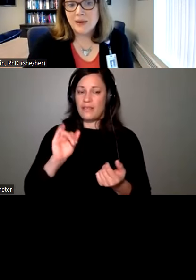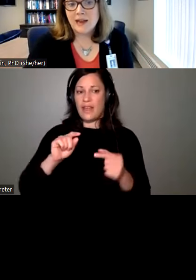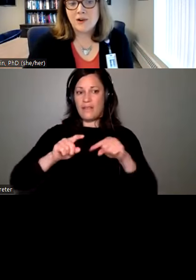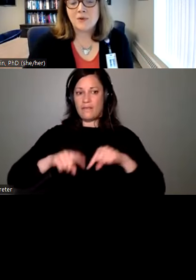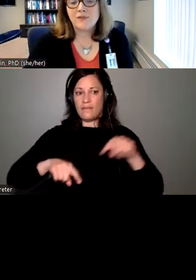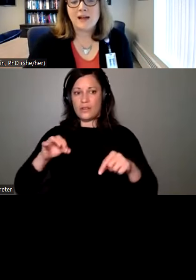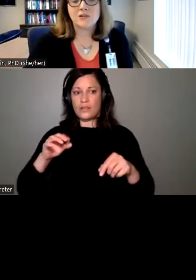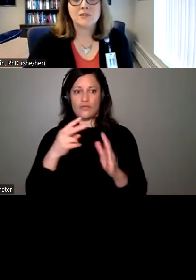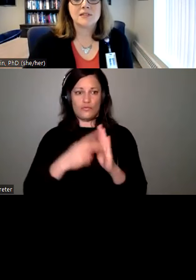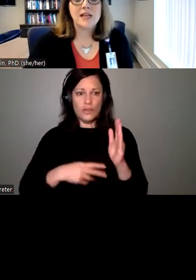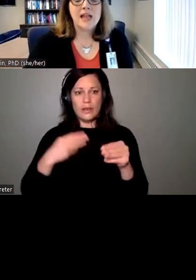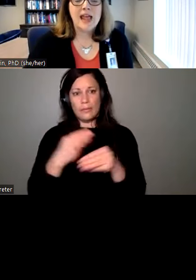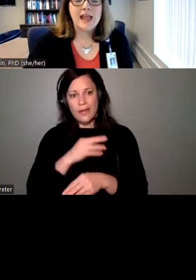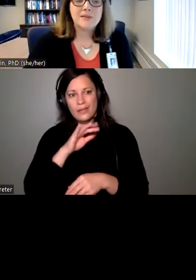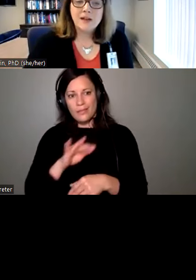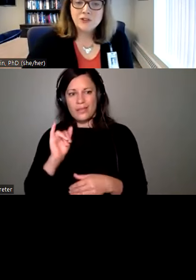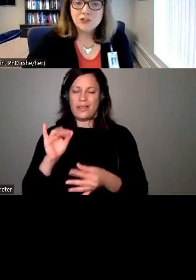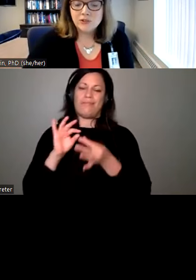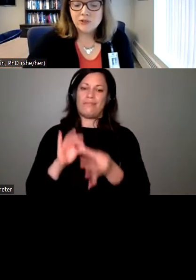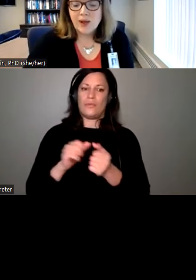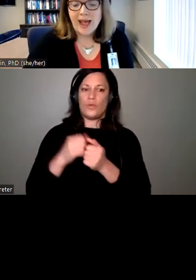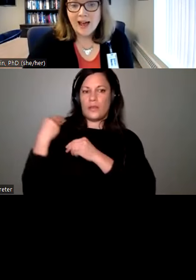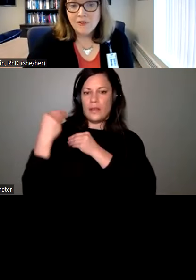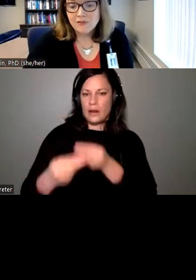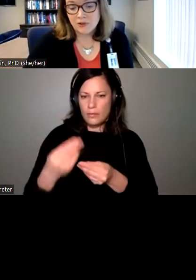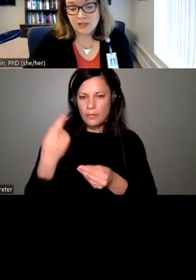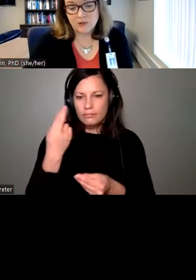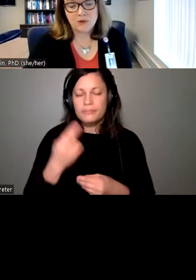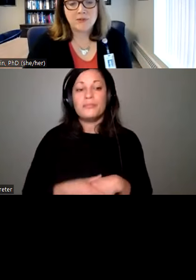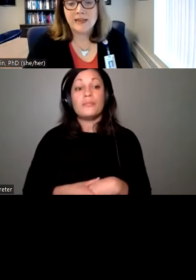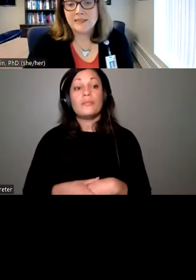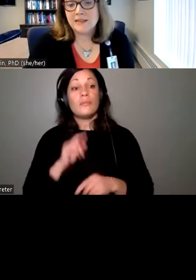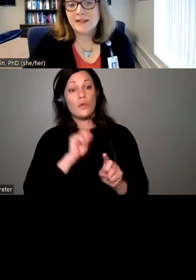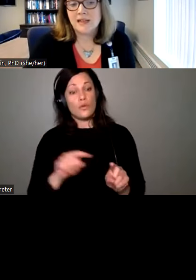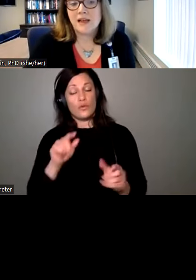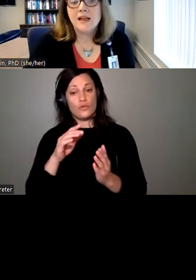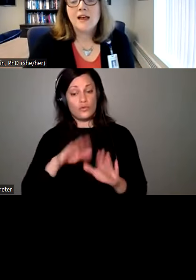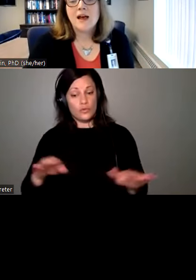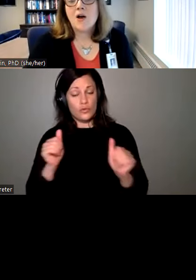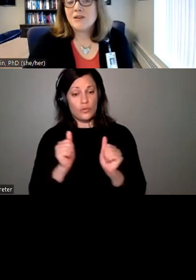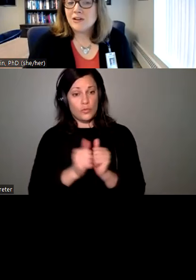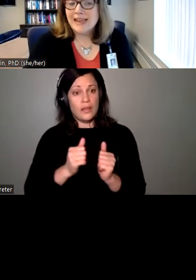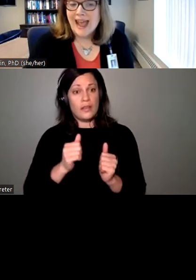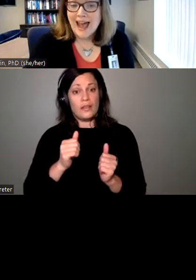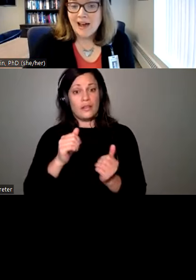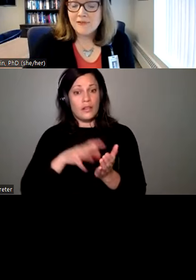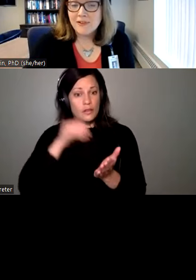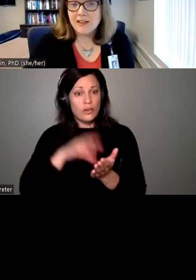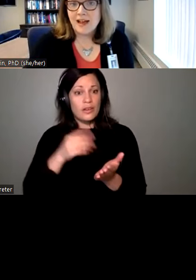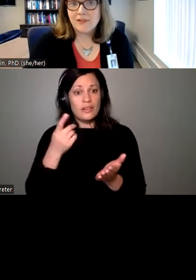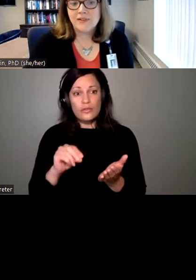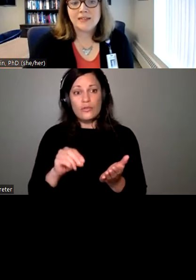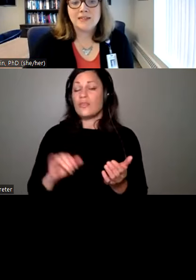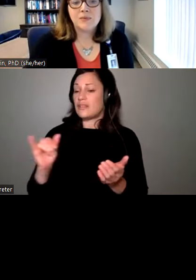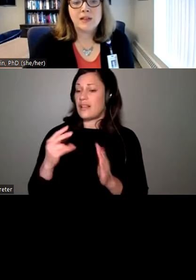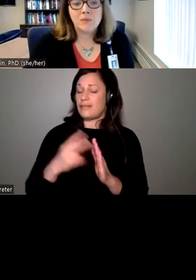explained by heritable factors. And among children who have learning disorders like dyslexia, nearly half can